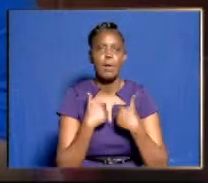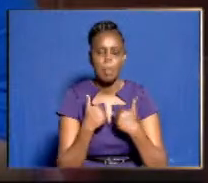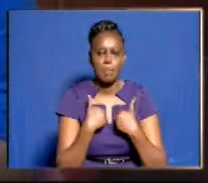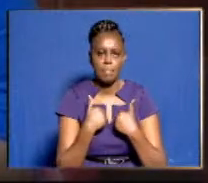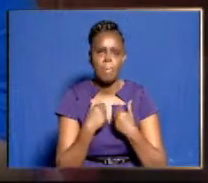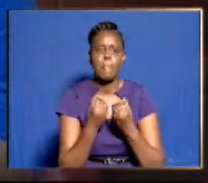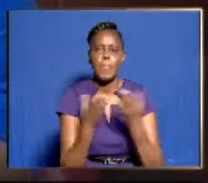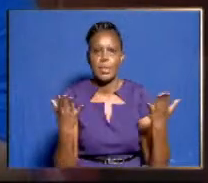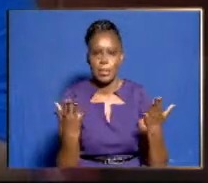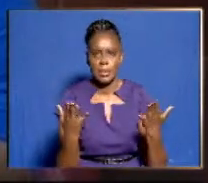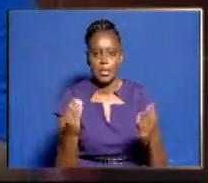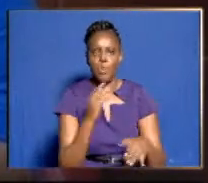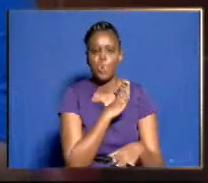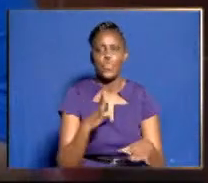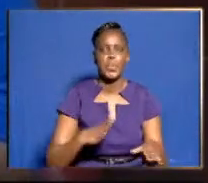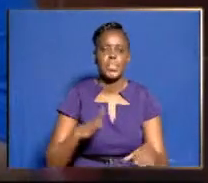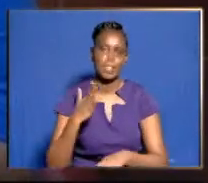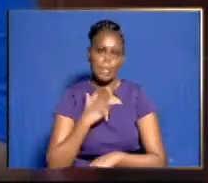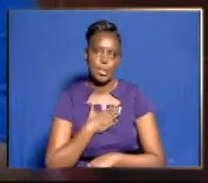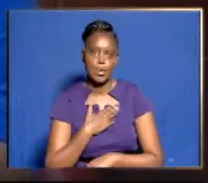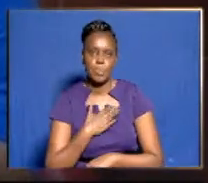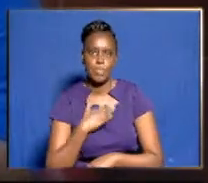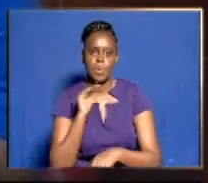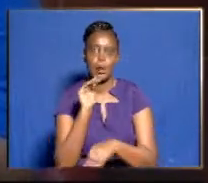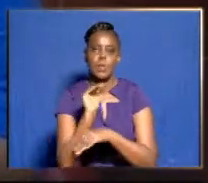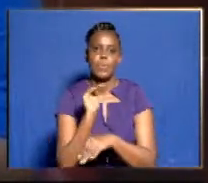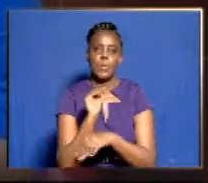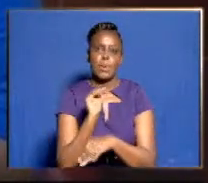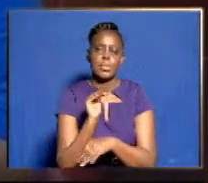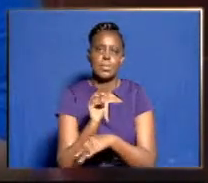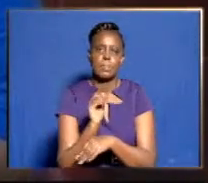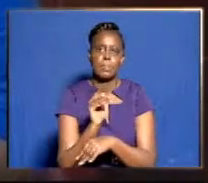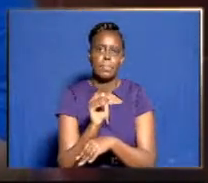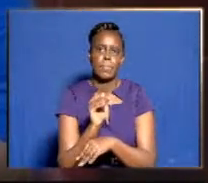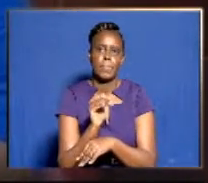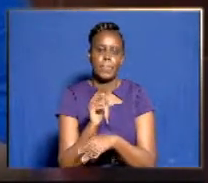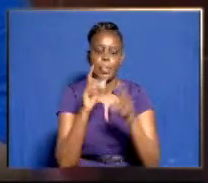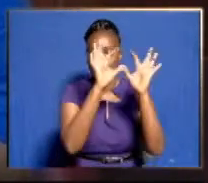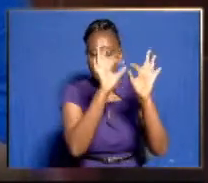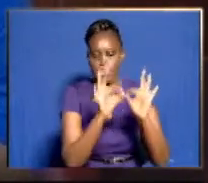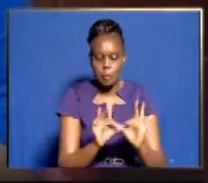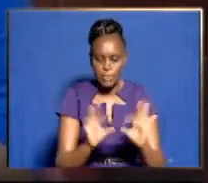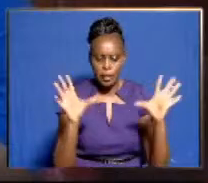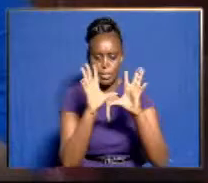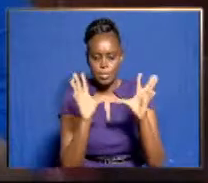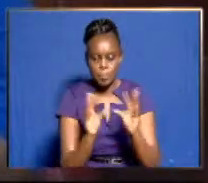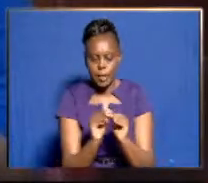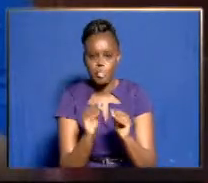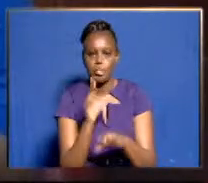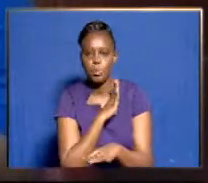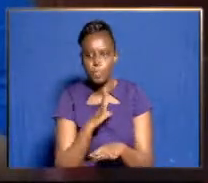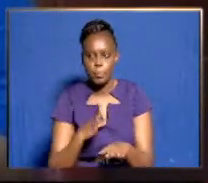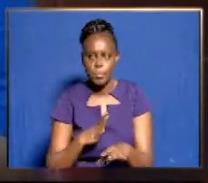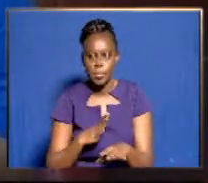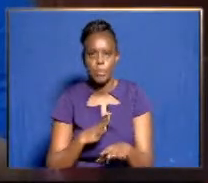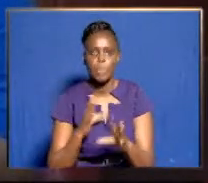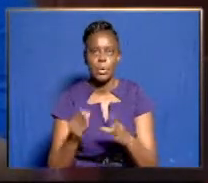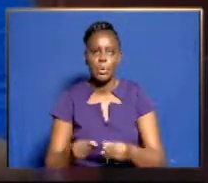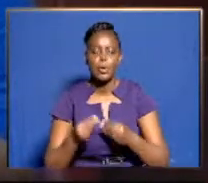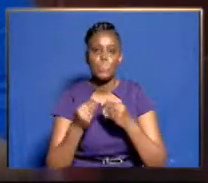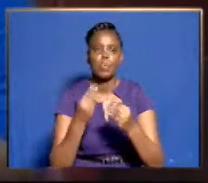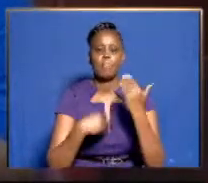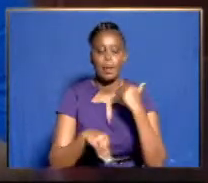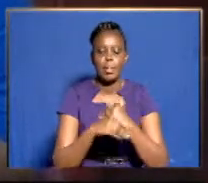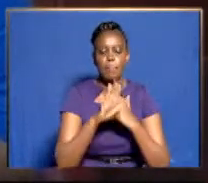We, as a committee, Mr. Speaker, we requested the Treasury through the Budget Committee to give us an